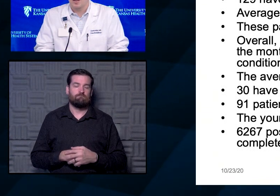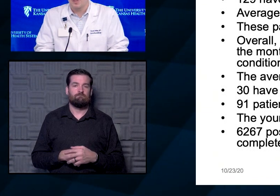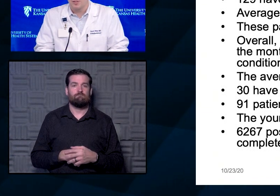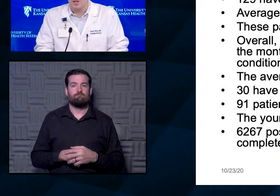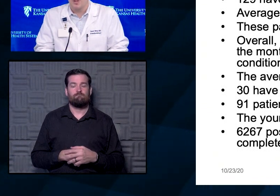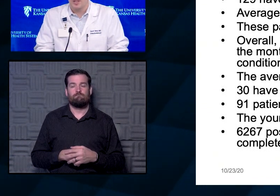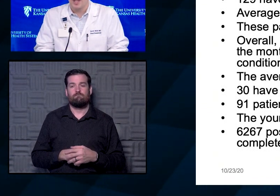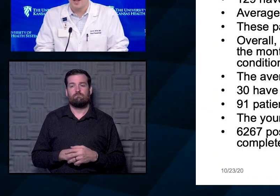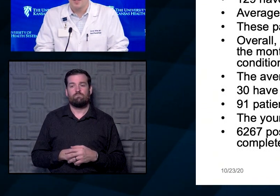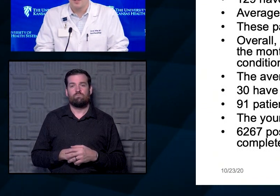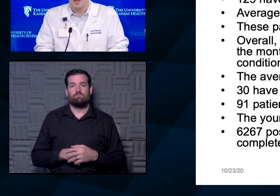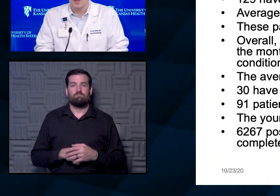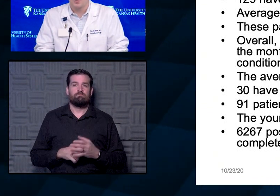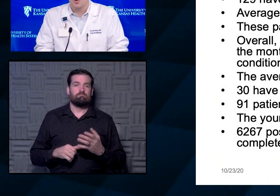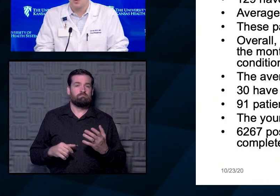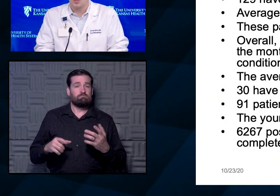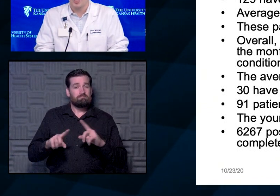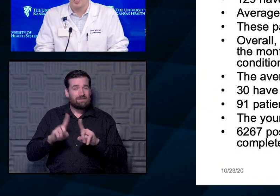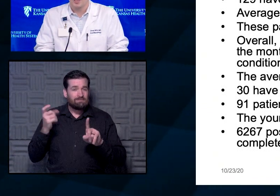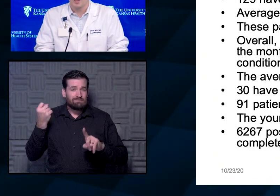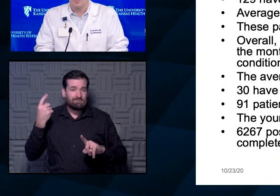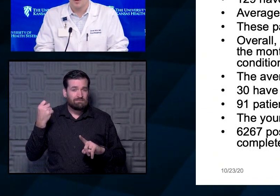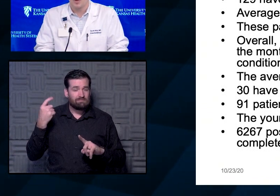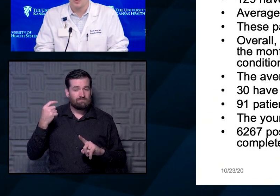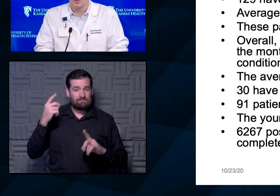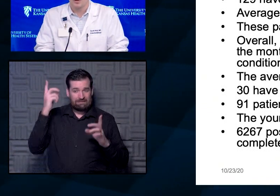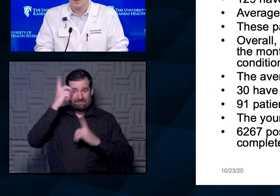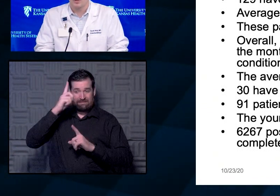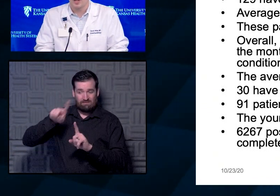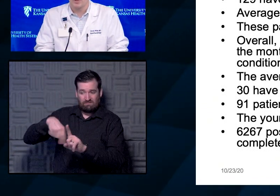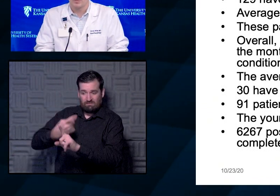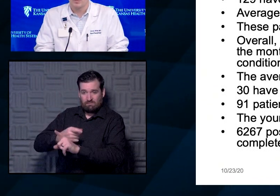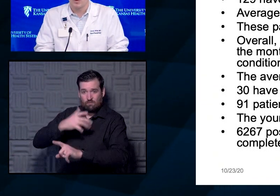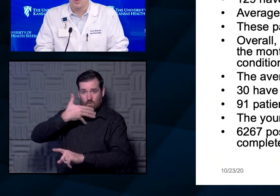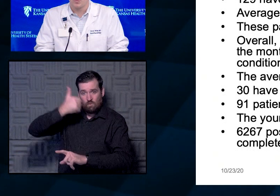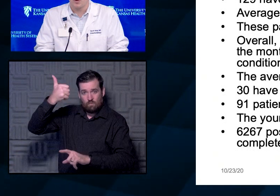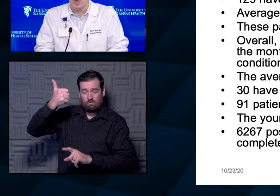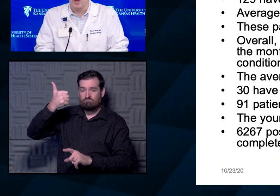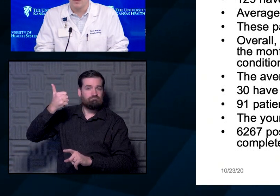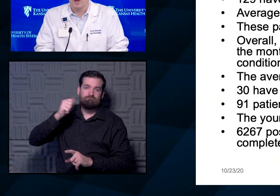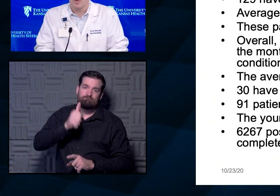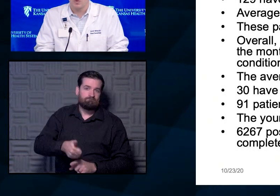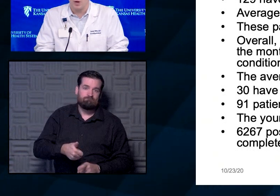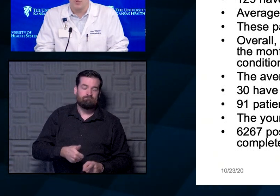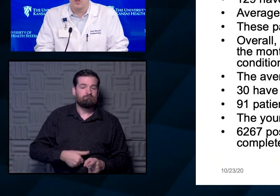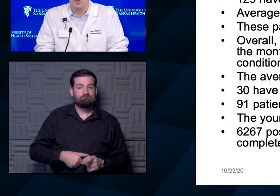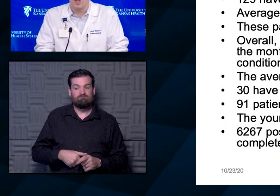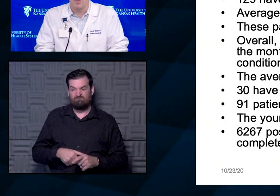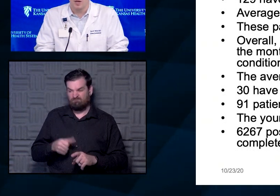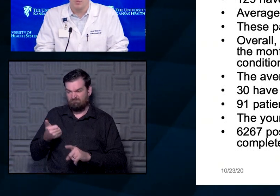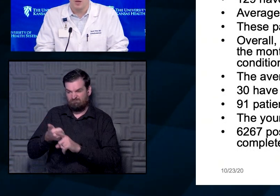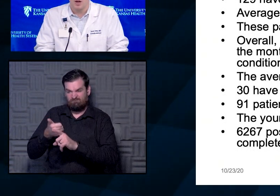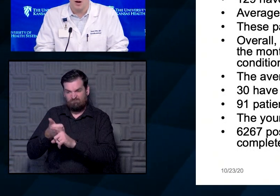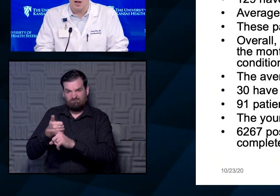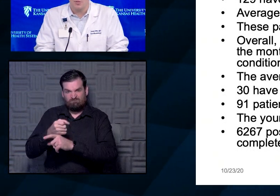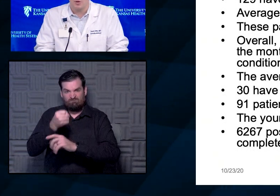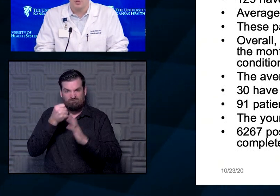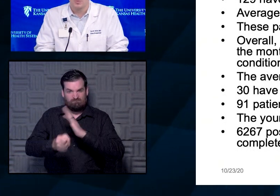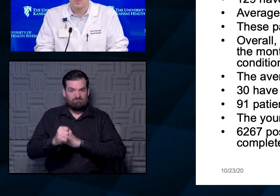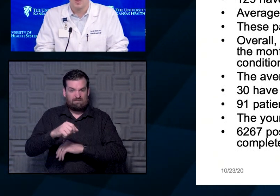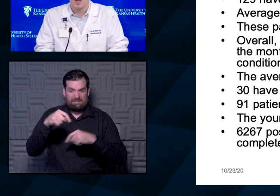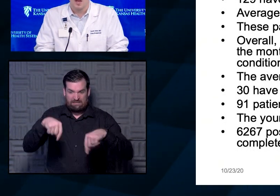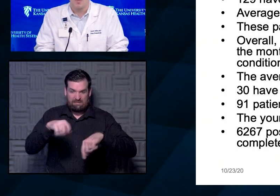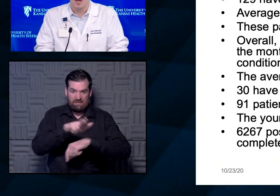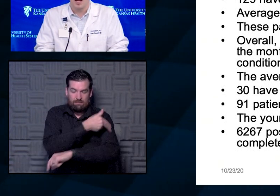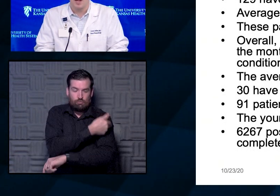isn't necessarily a disease only of those that are elderly. So 30 of those patients that have been admitted to our